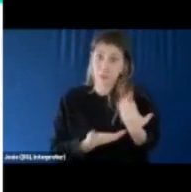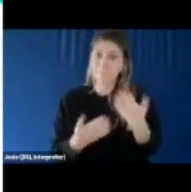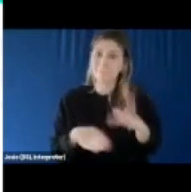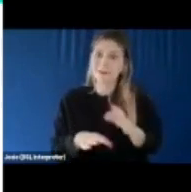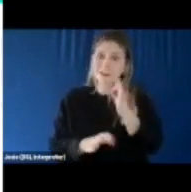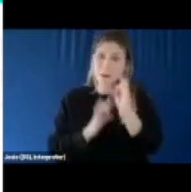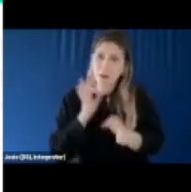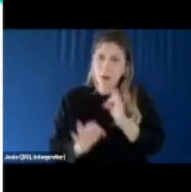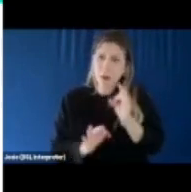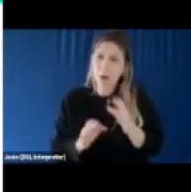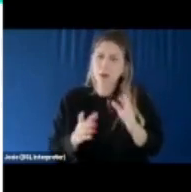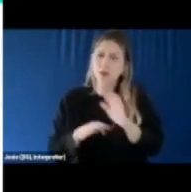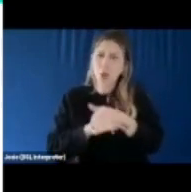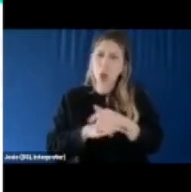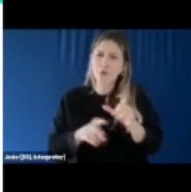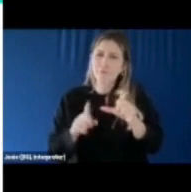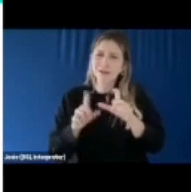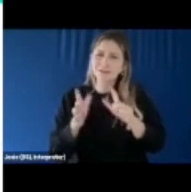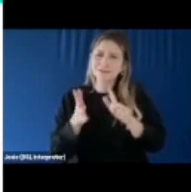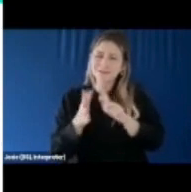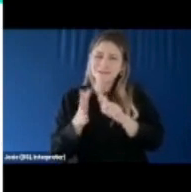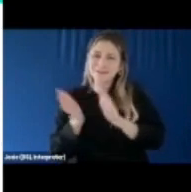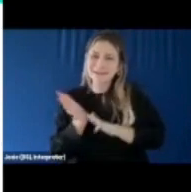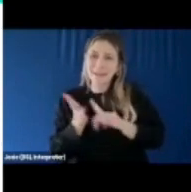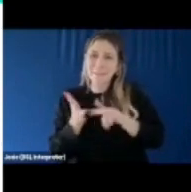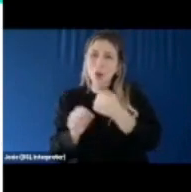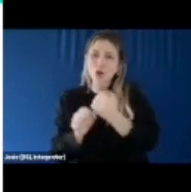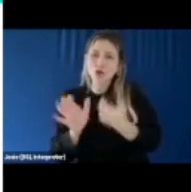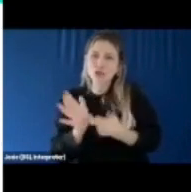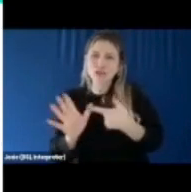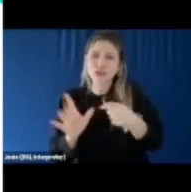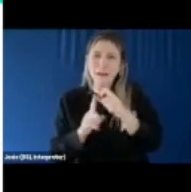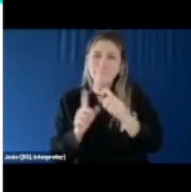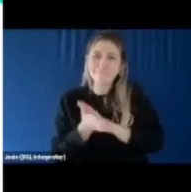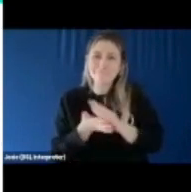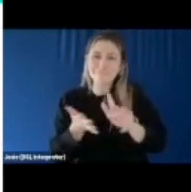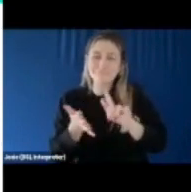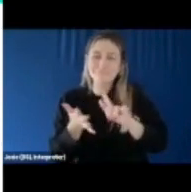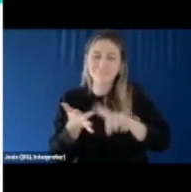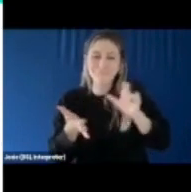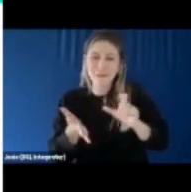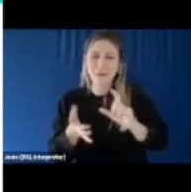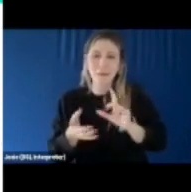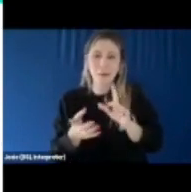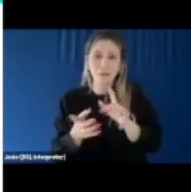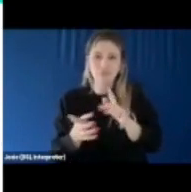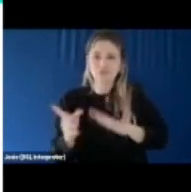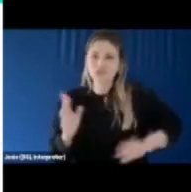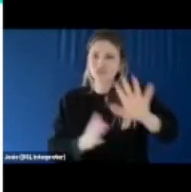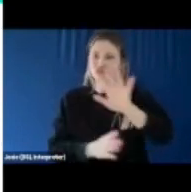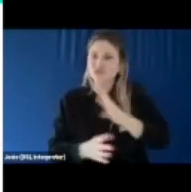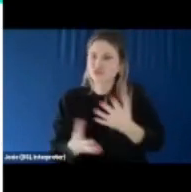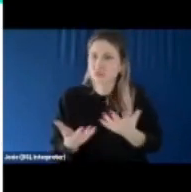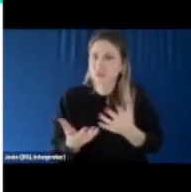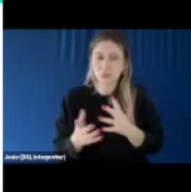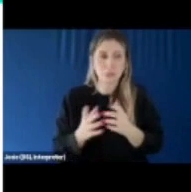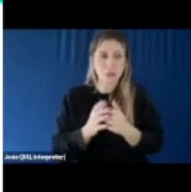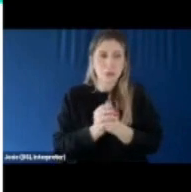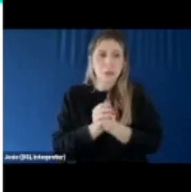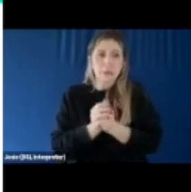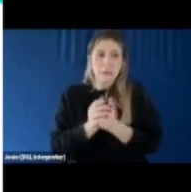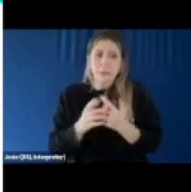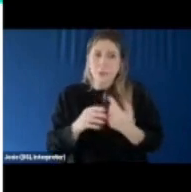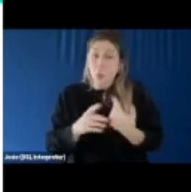been the case, and asking about topics and things that might not have been talked about openly in the past, or that might require more